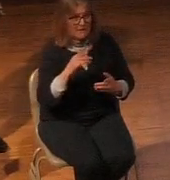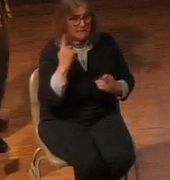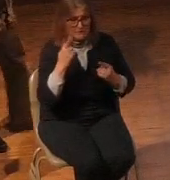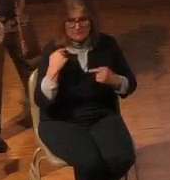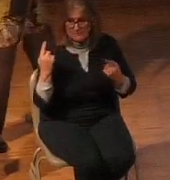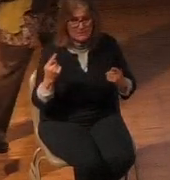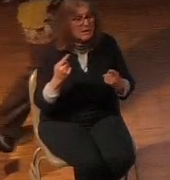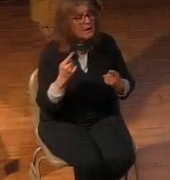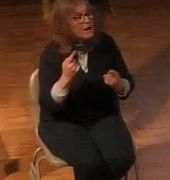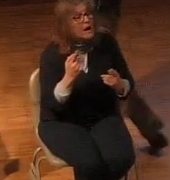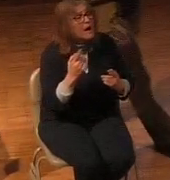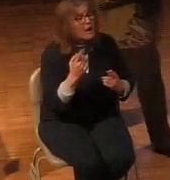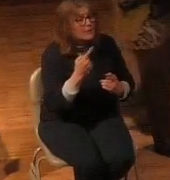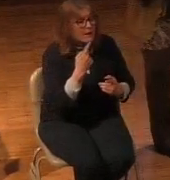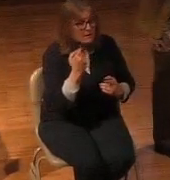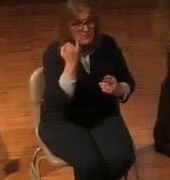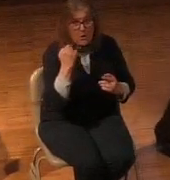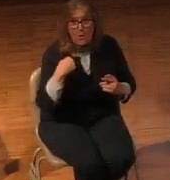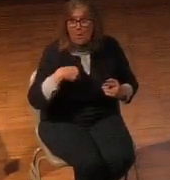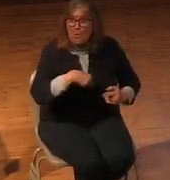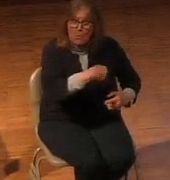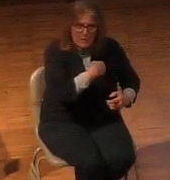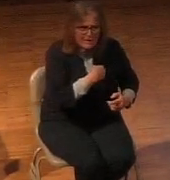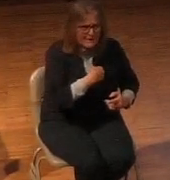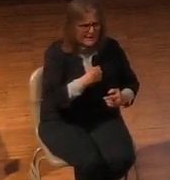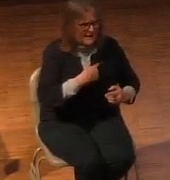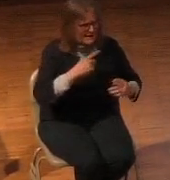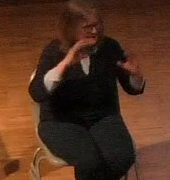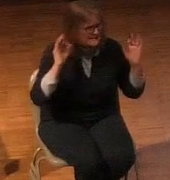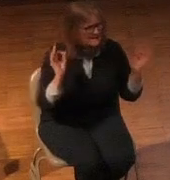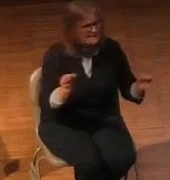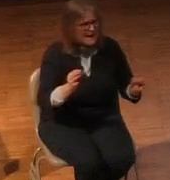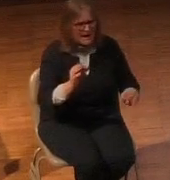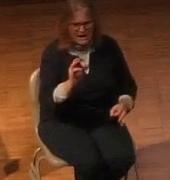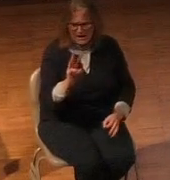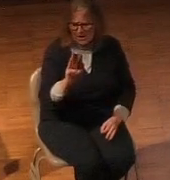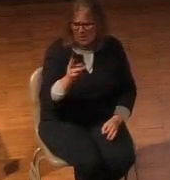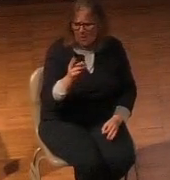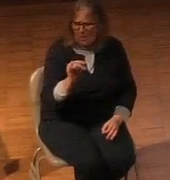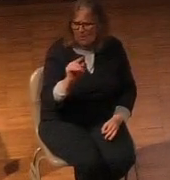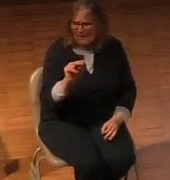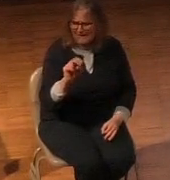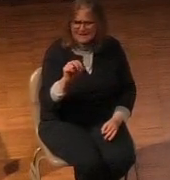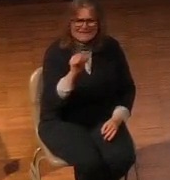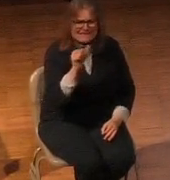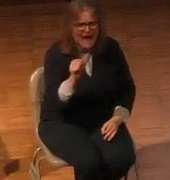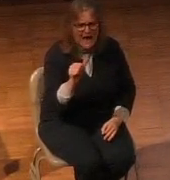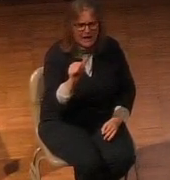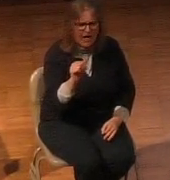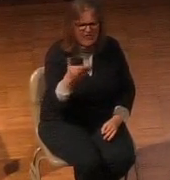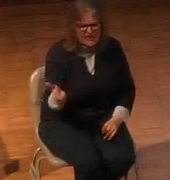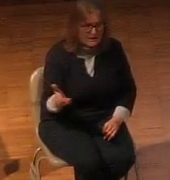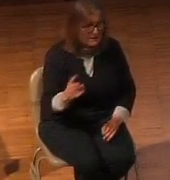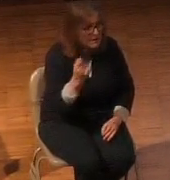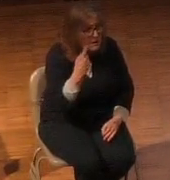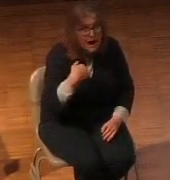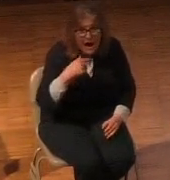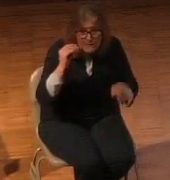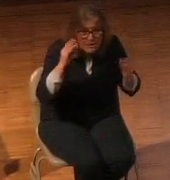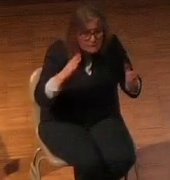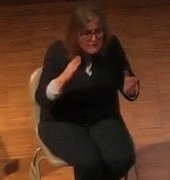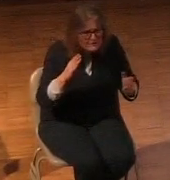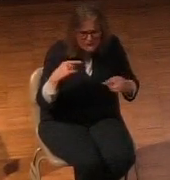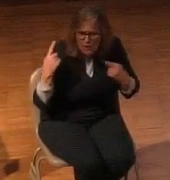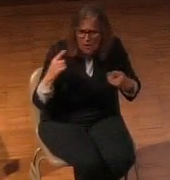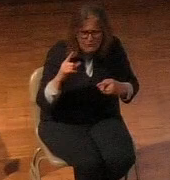Let me say this. If we decided that whiteness wasn't a thing, and believe me, I come to you as a professor,